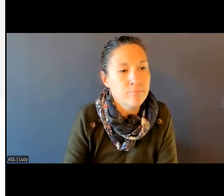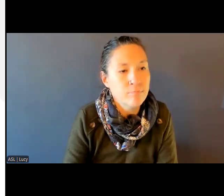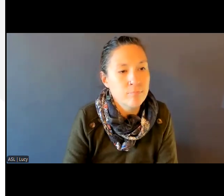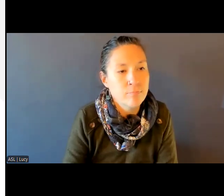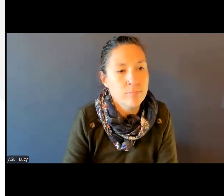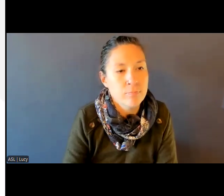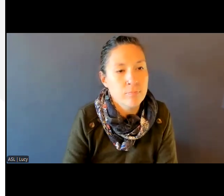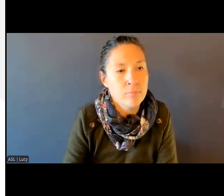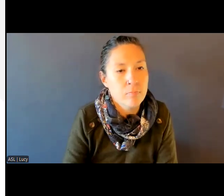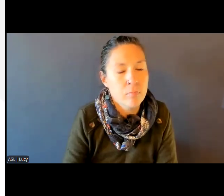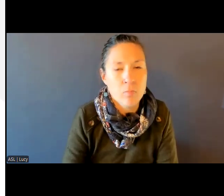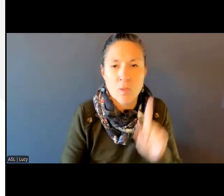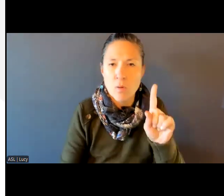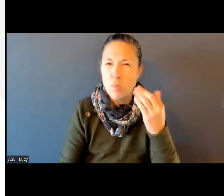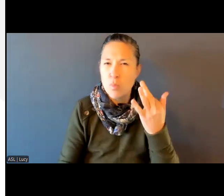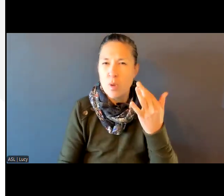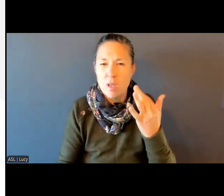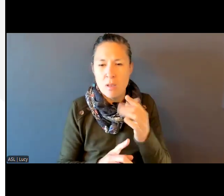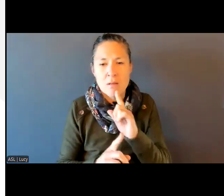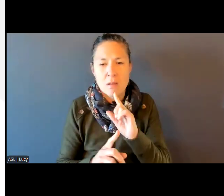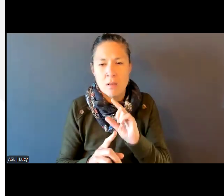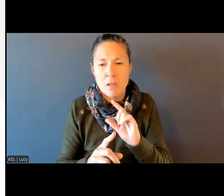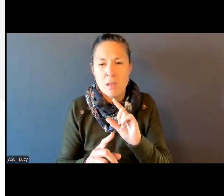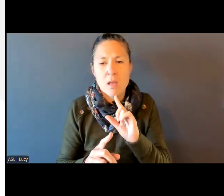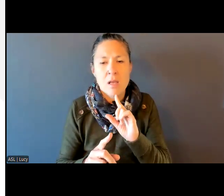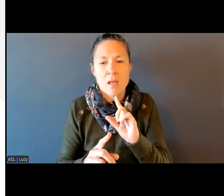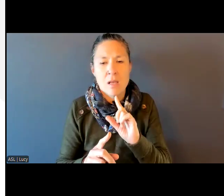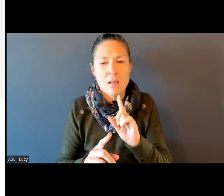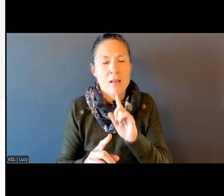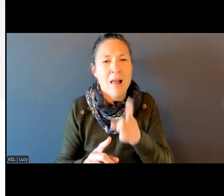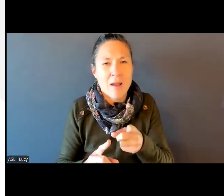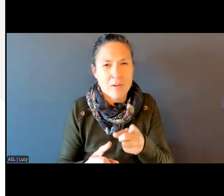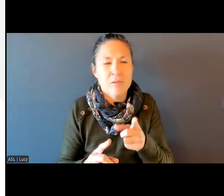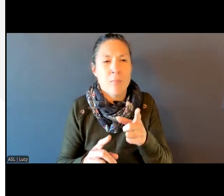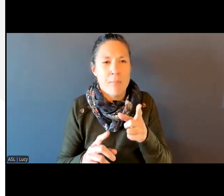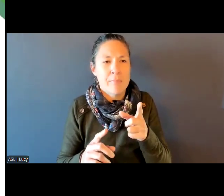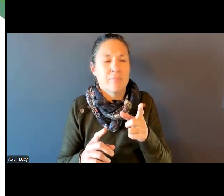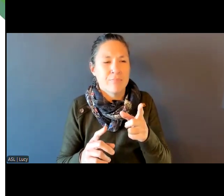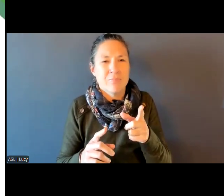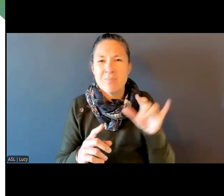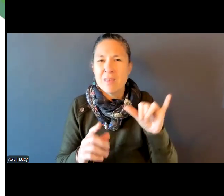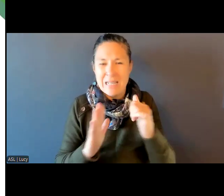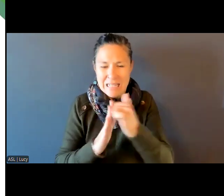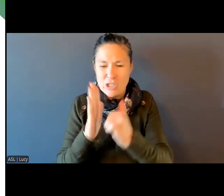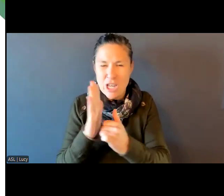You know, actually, I think I'm going to review the agenda before the roll call. So if you could move to the